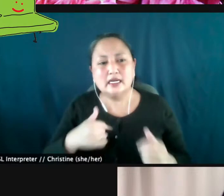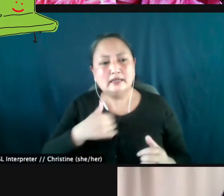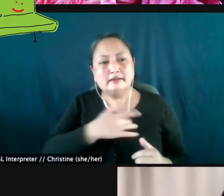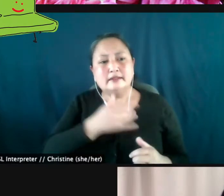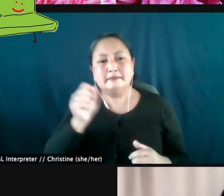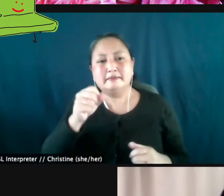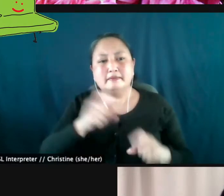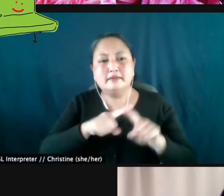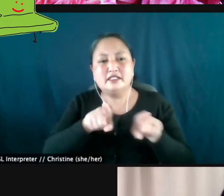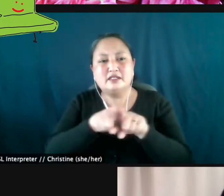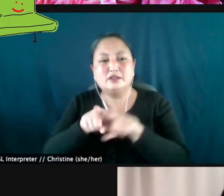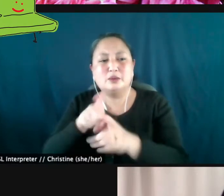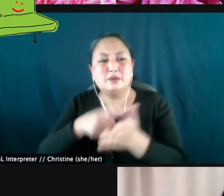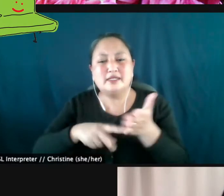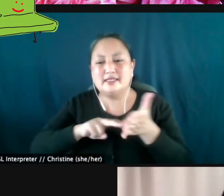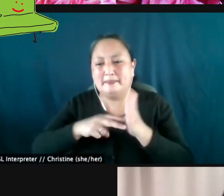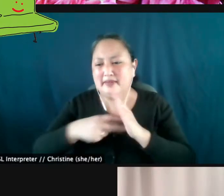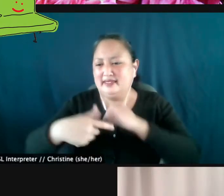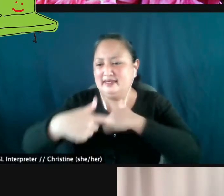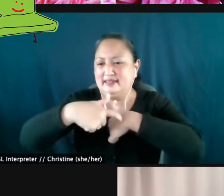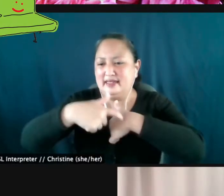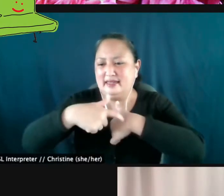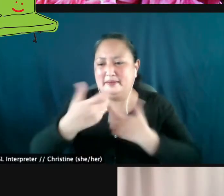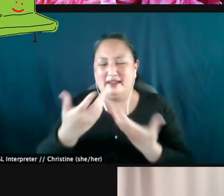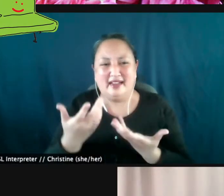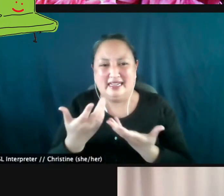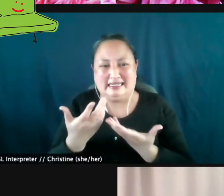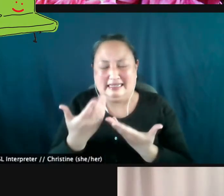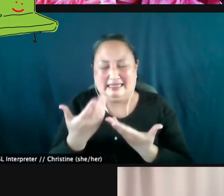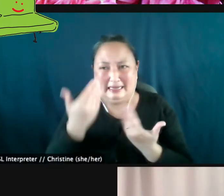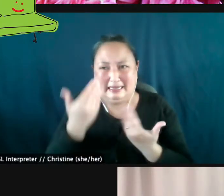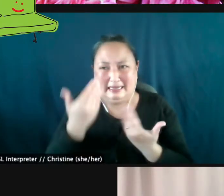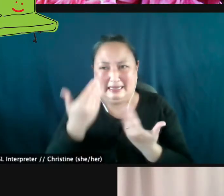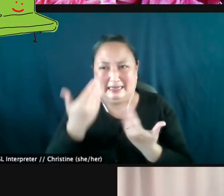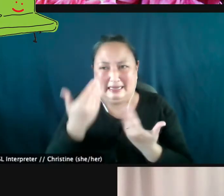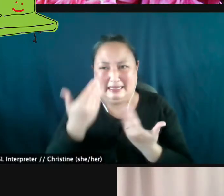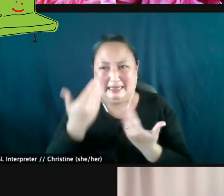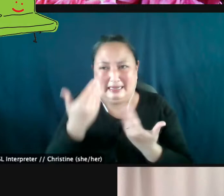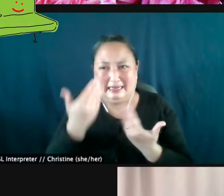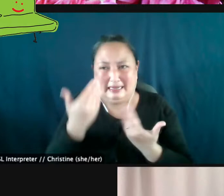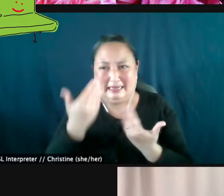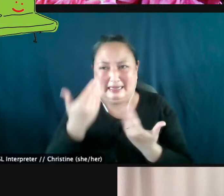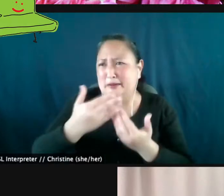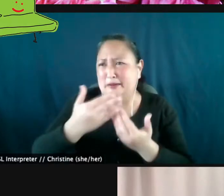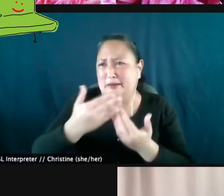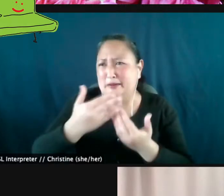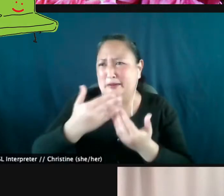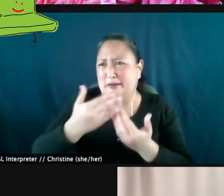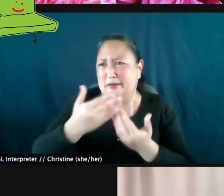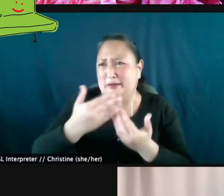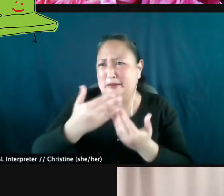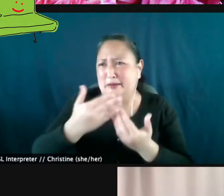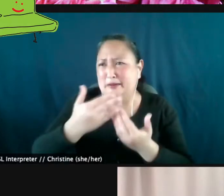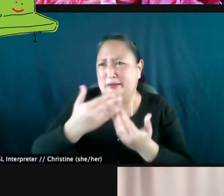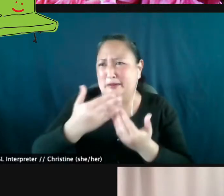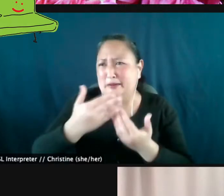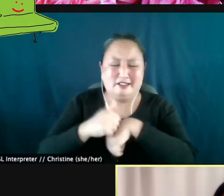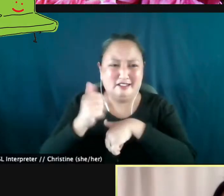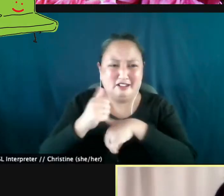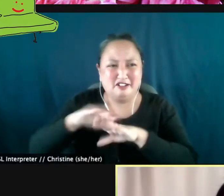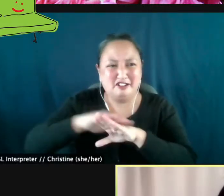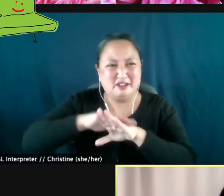so, but it's also like, what is time, right? I barely know how many months have passed. I guess it's been a year since the hardcover came out, but yeah.